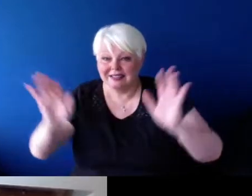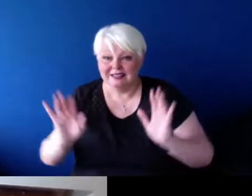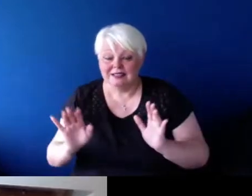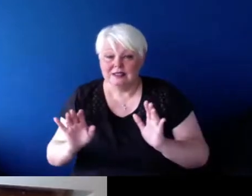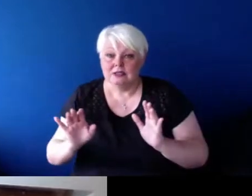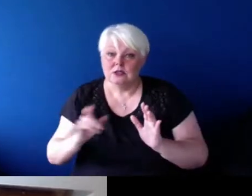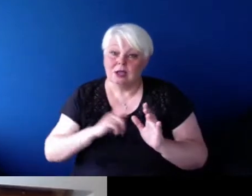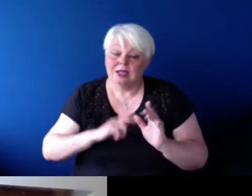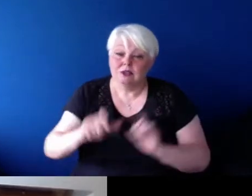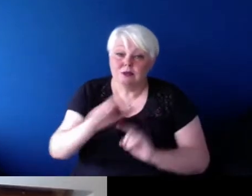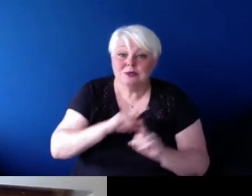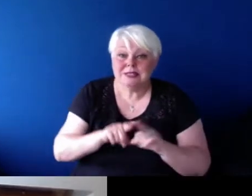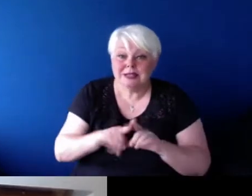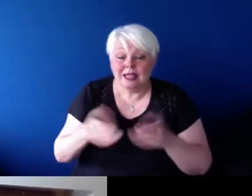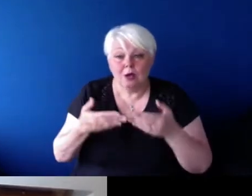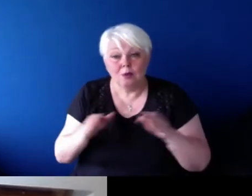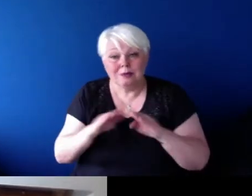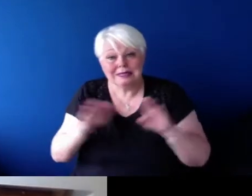and many others